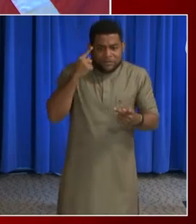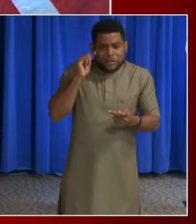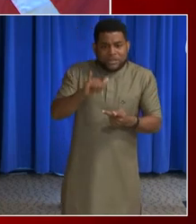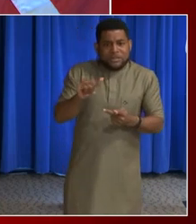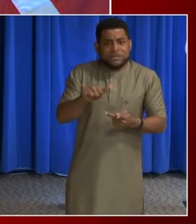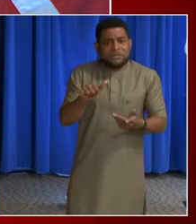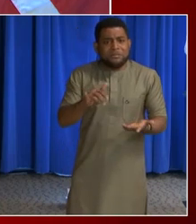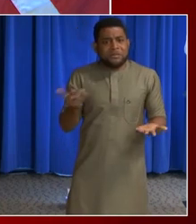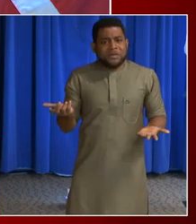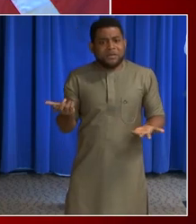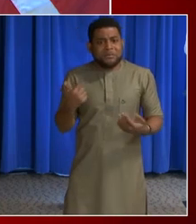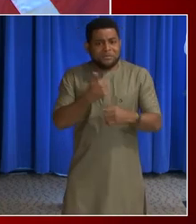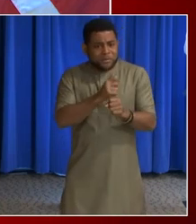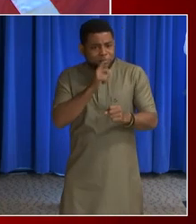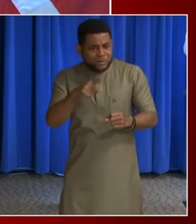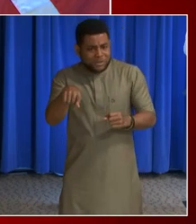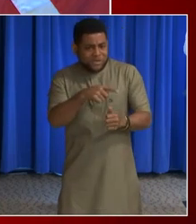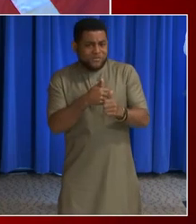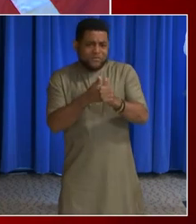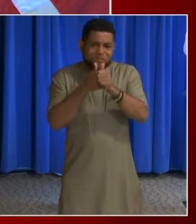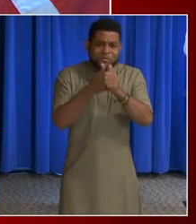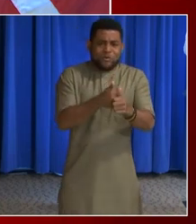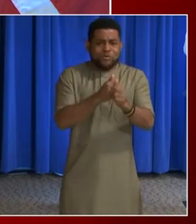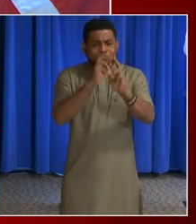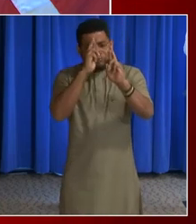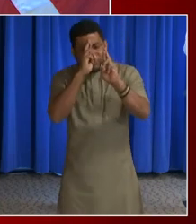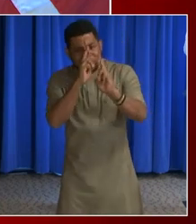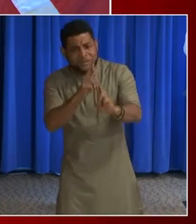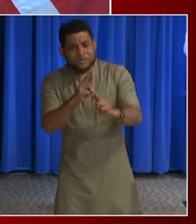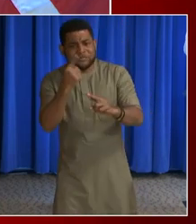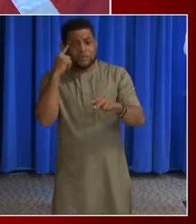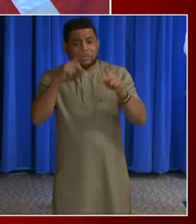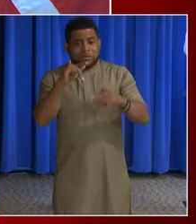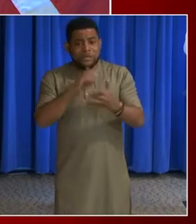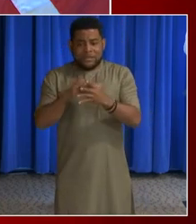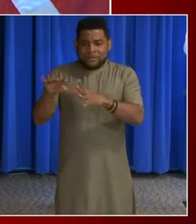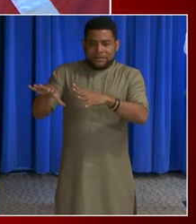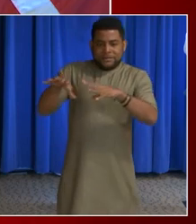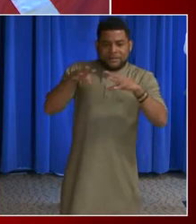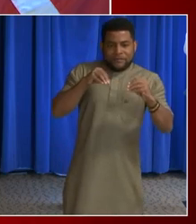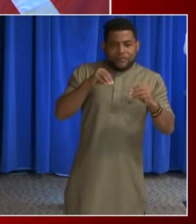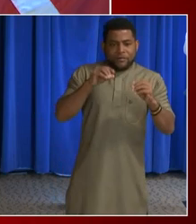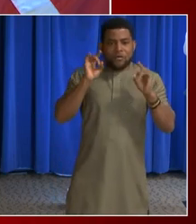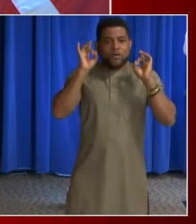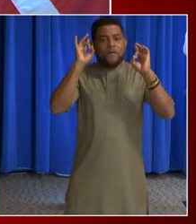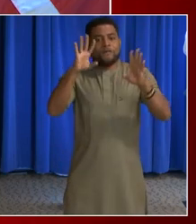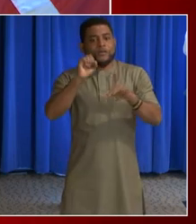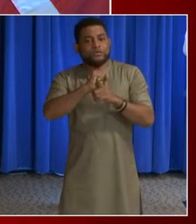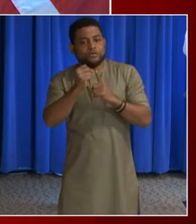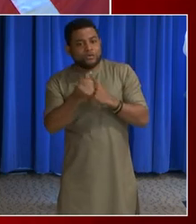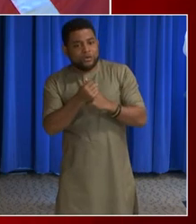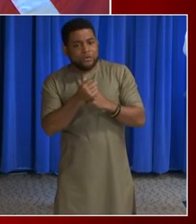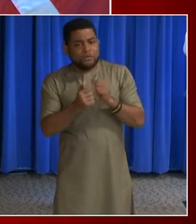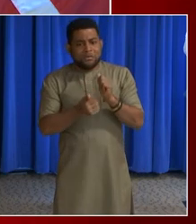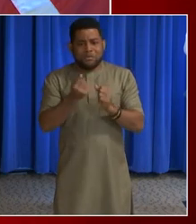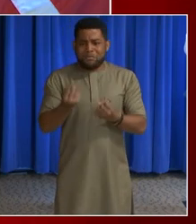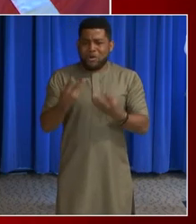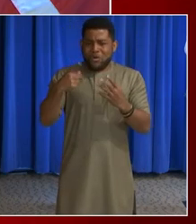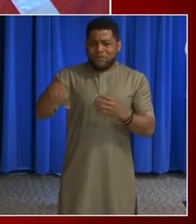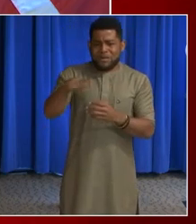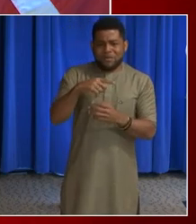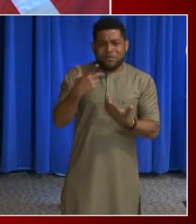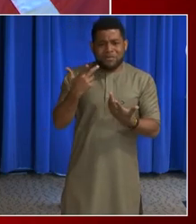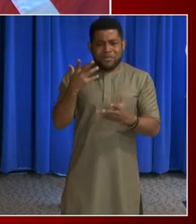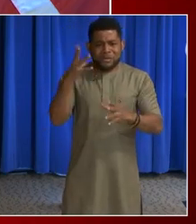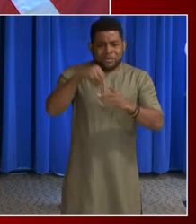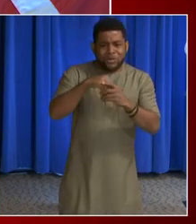as possible for people who are fleeing horrendous circumstances. In many cases, they're boarding buses, having been